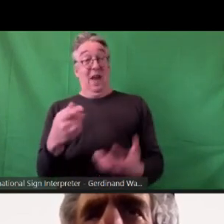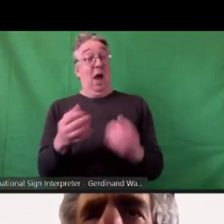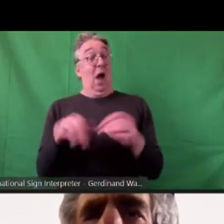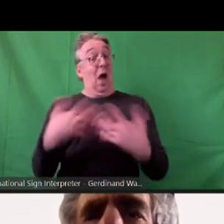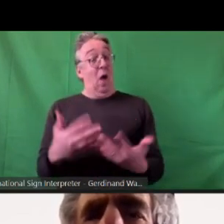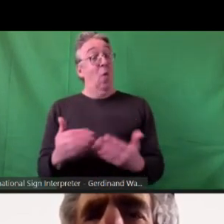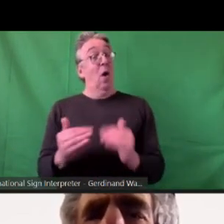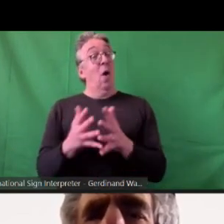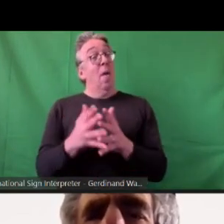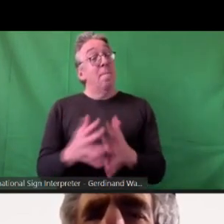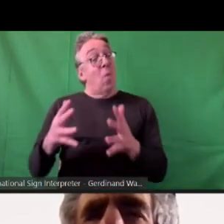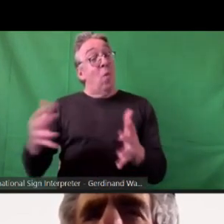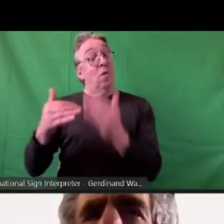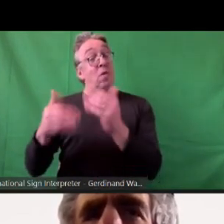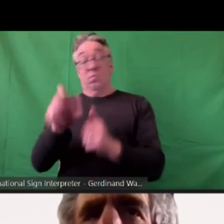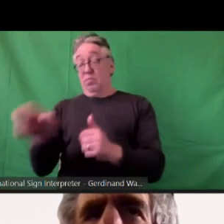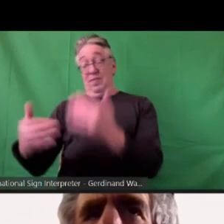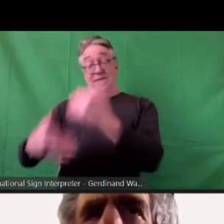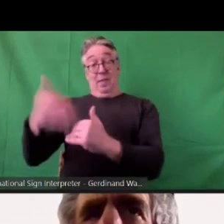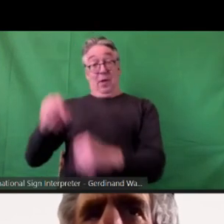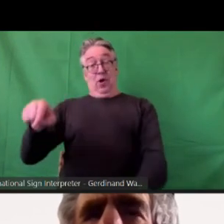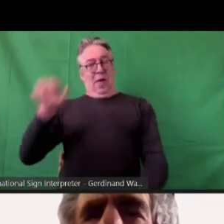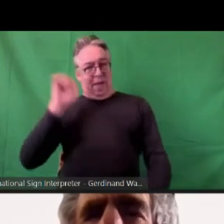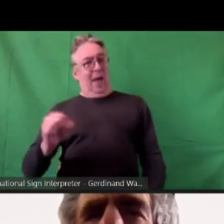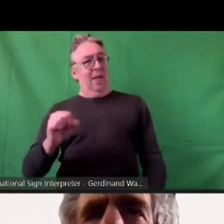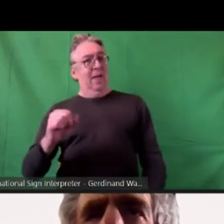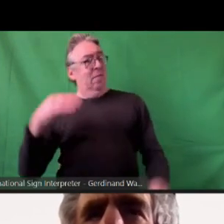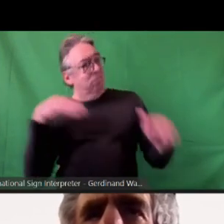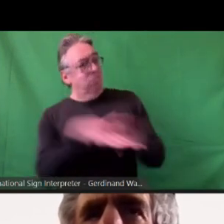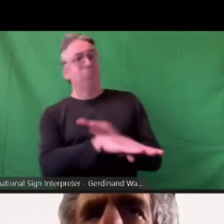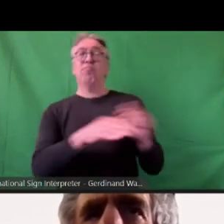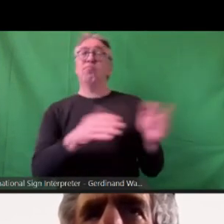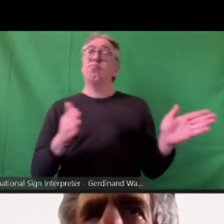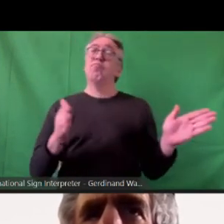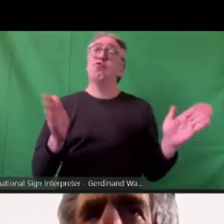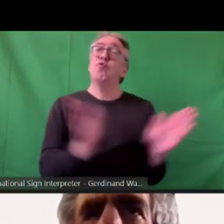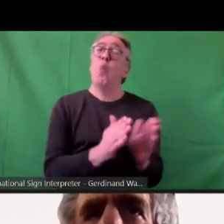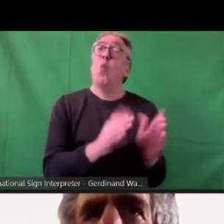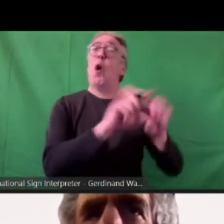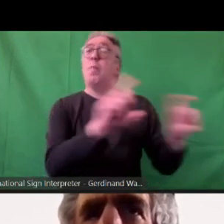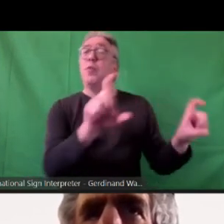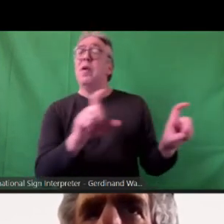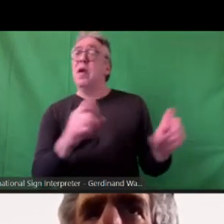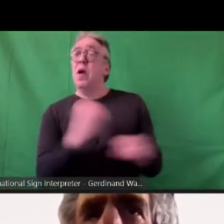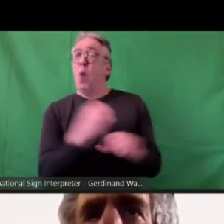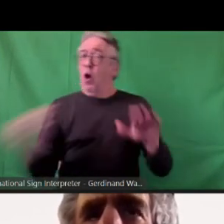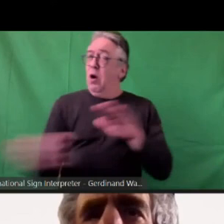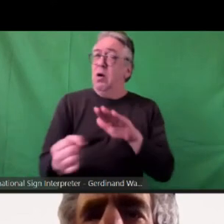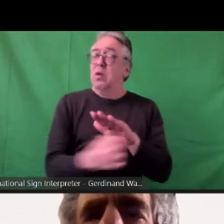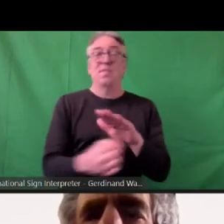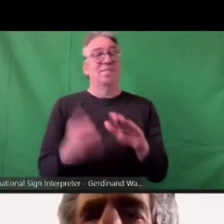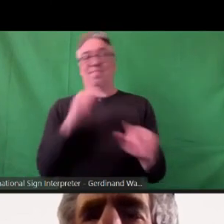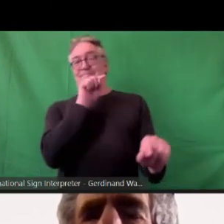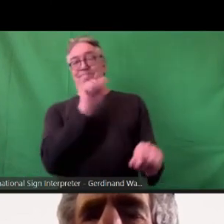the society has, and especially the SME sector, that persons with disabilities cannot be able to engage in,